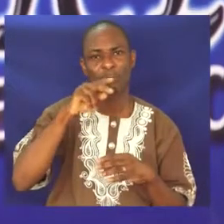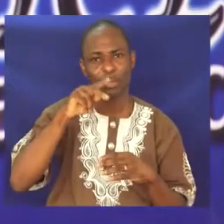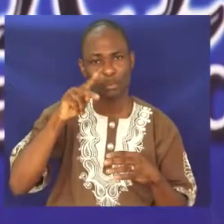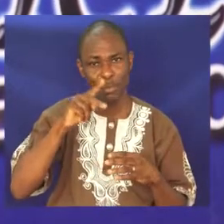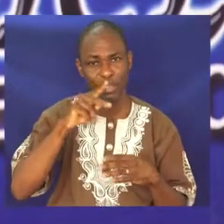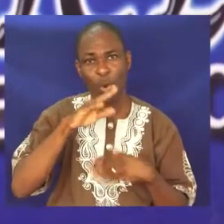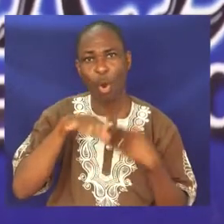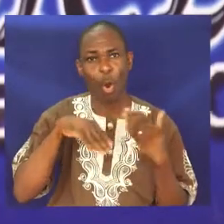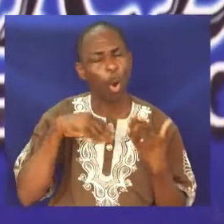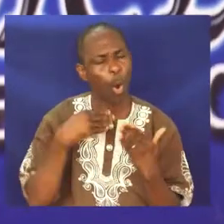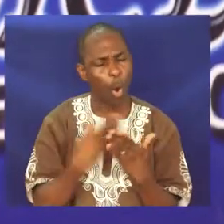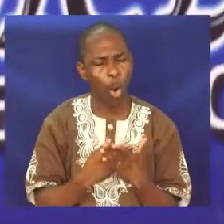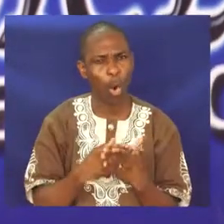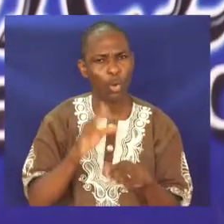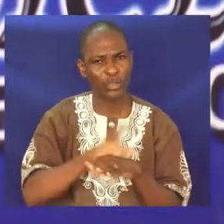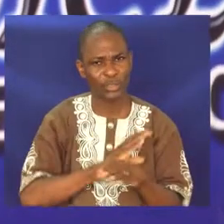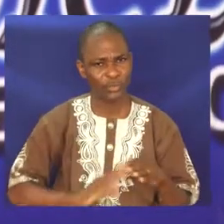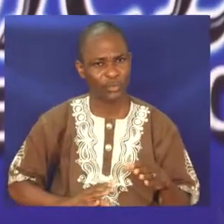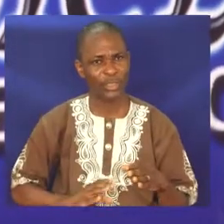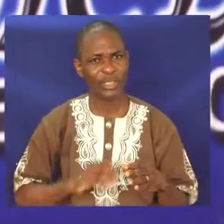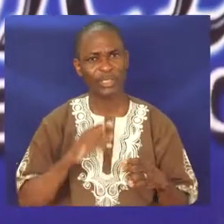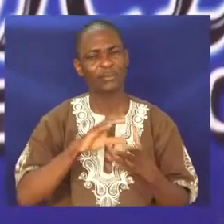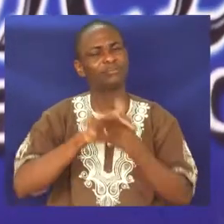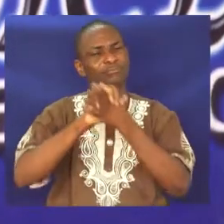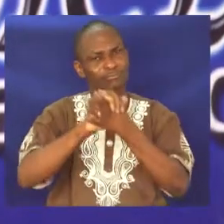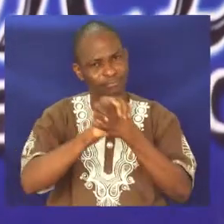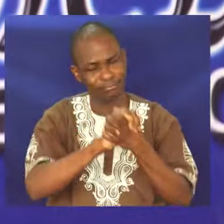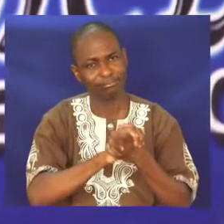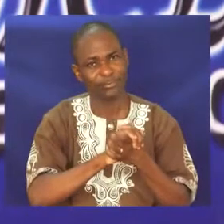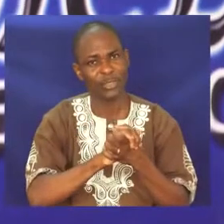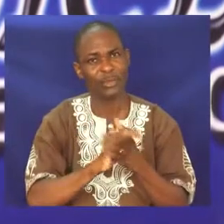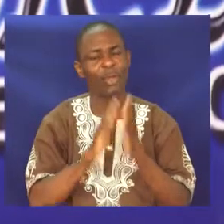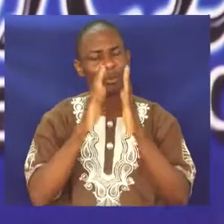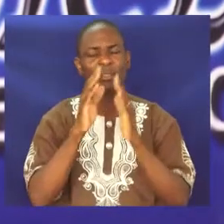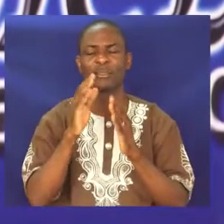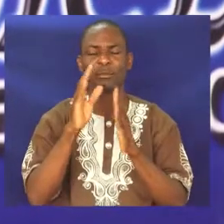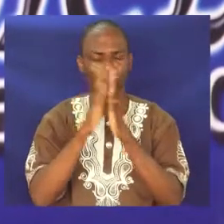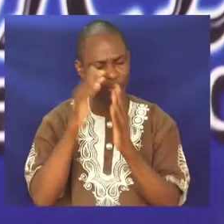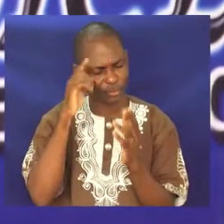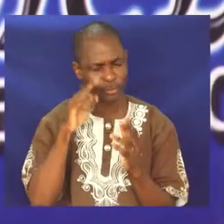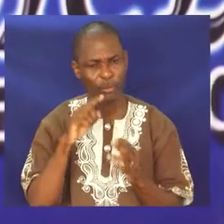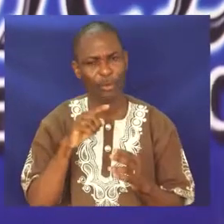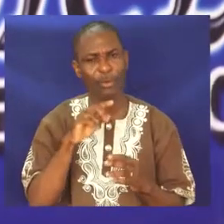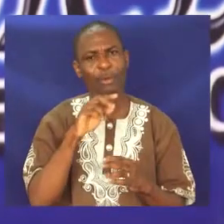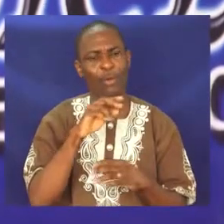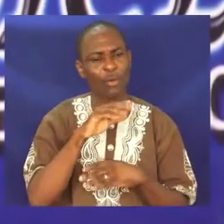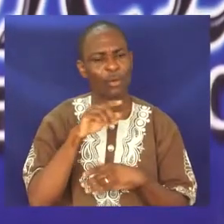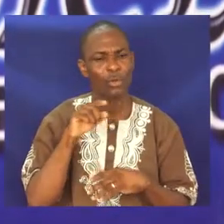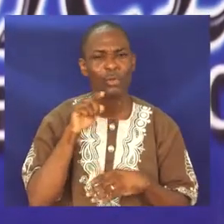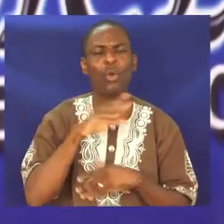Christ for say ye mamotiri nkwa na ye bo empire e de mamo so nyankopon ebeka